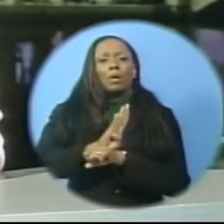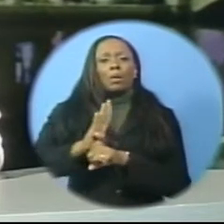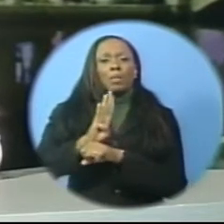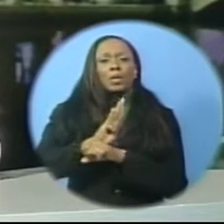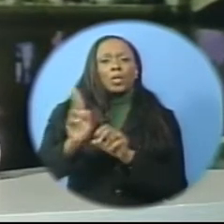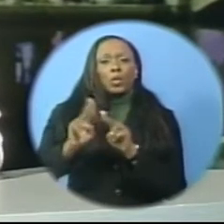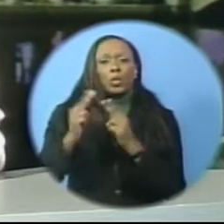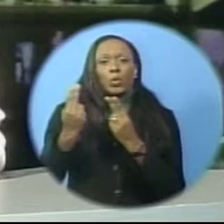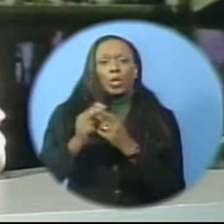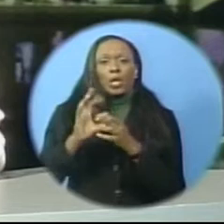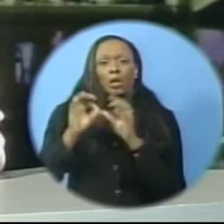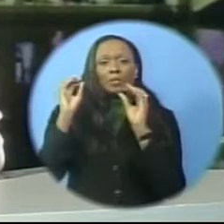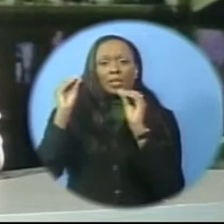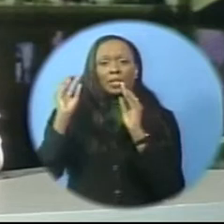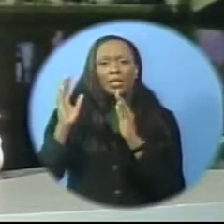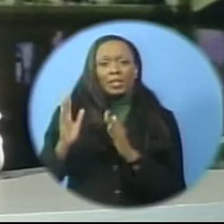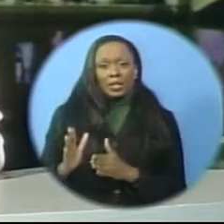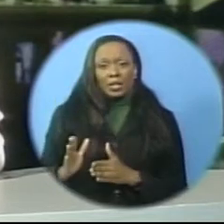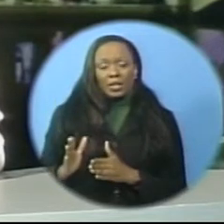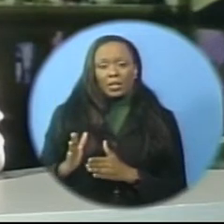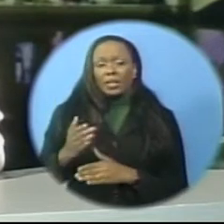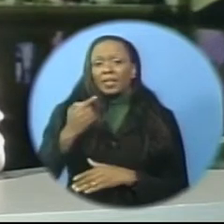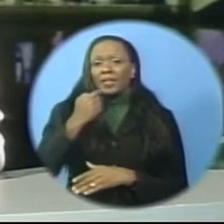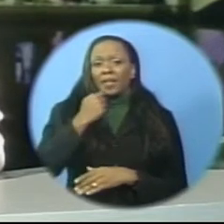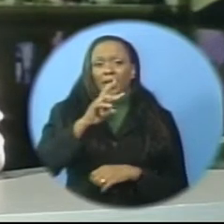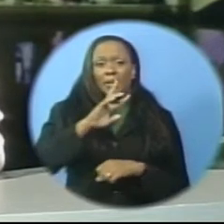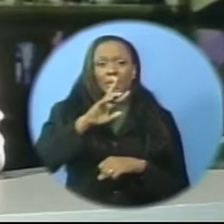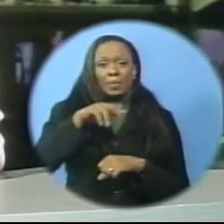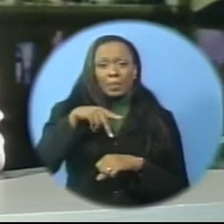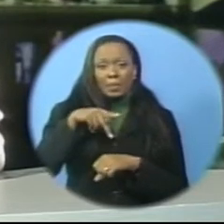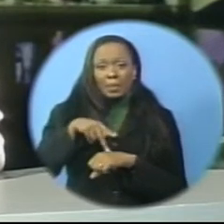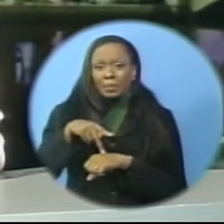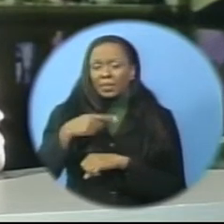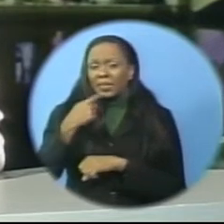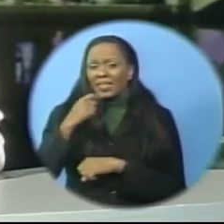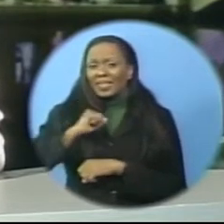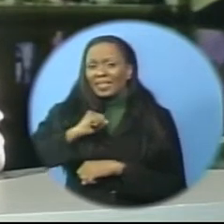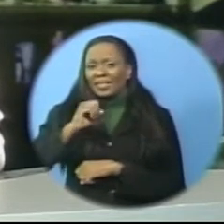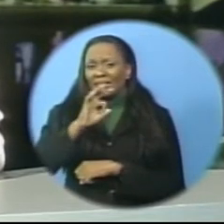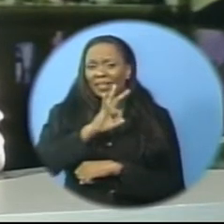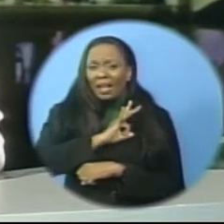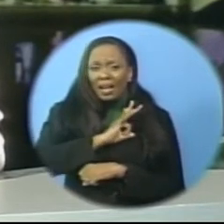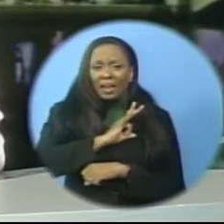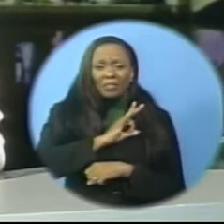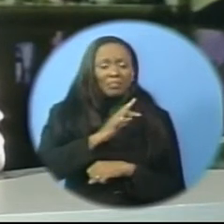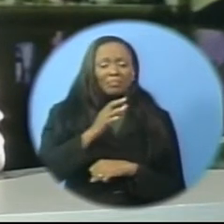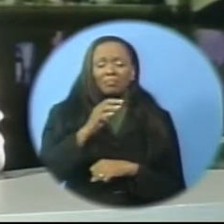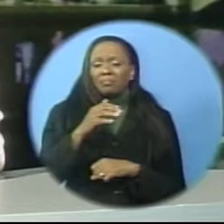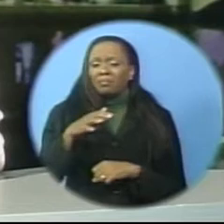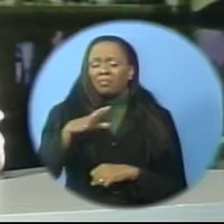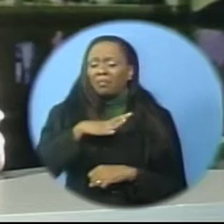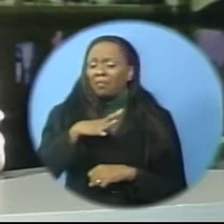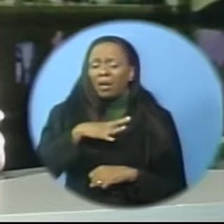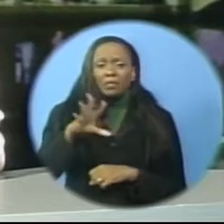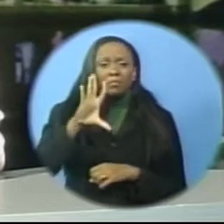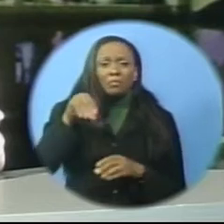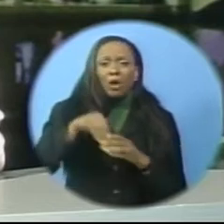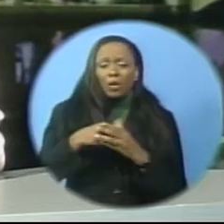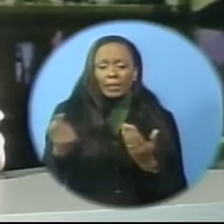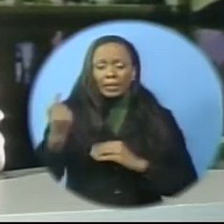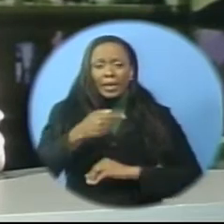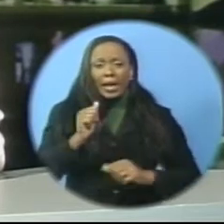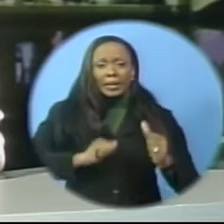Union of Teachers, of its members being on a work to rule, Principal Brown says his staff had no qualms in taking part in